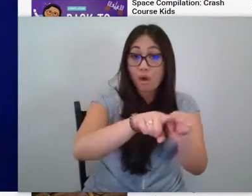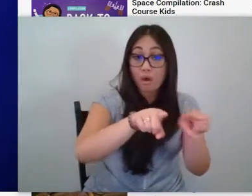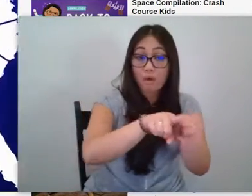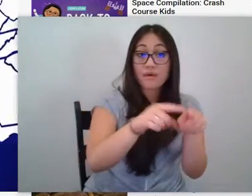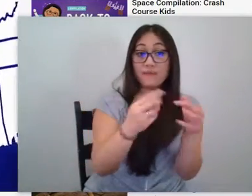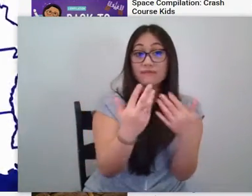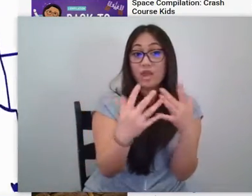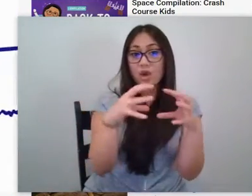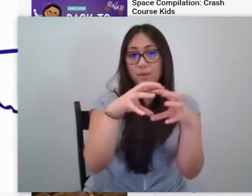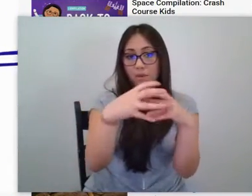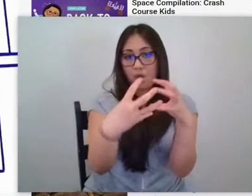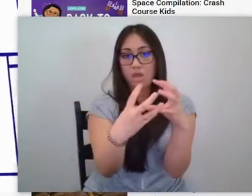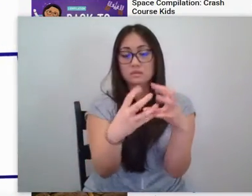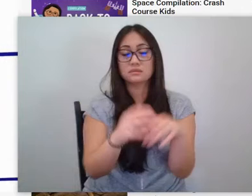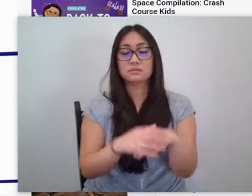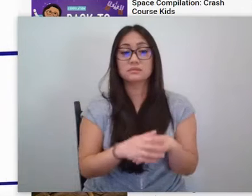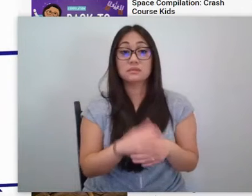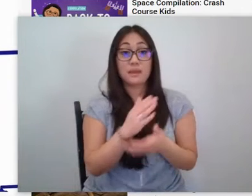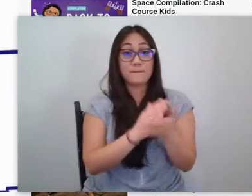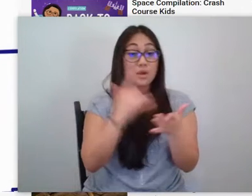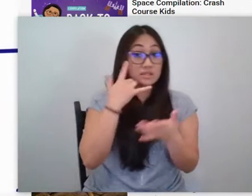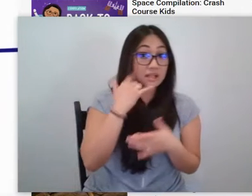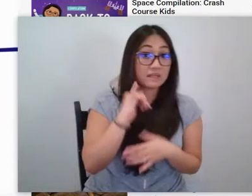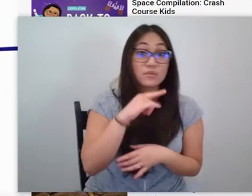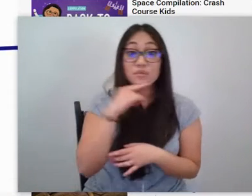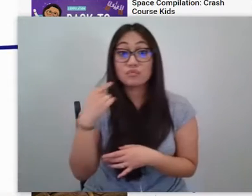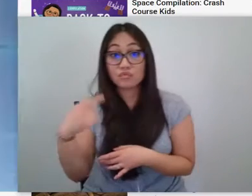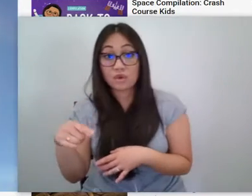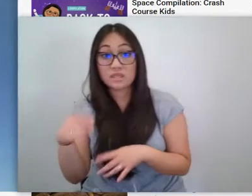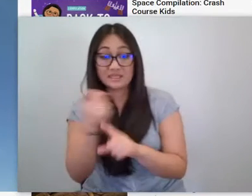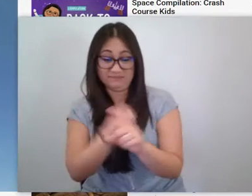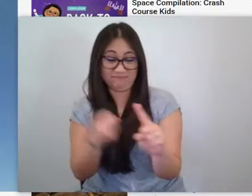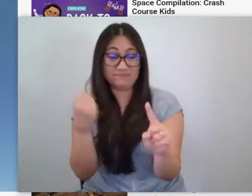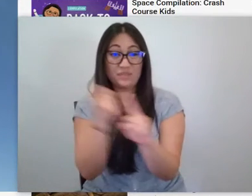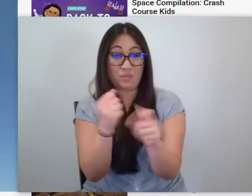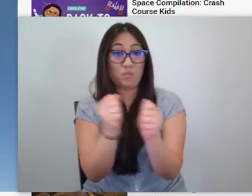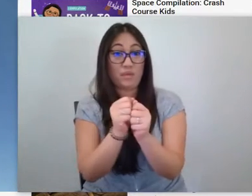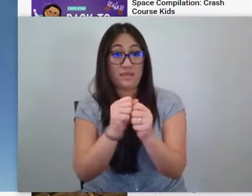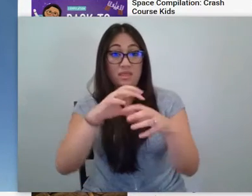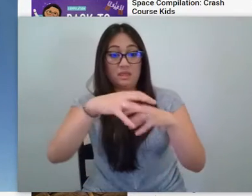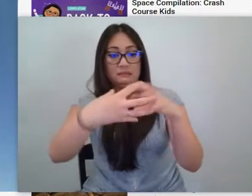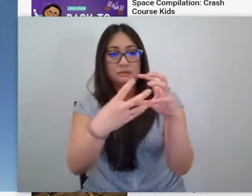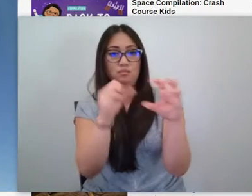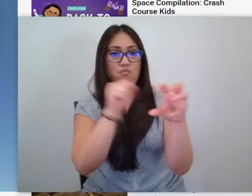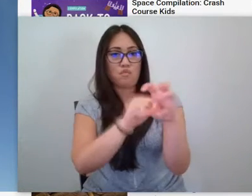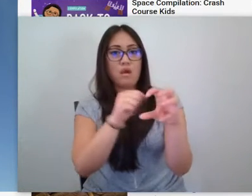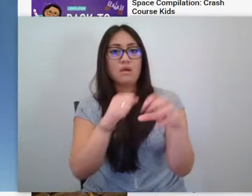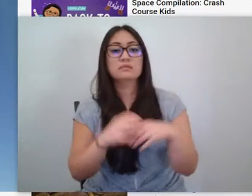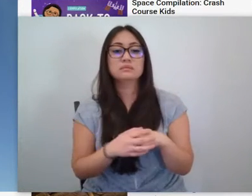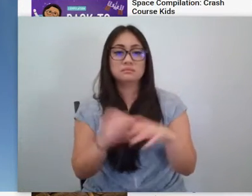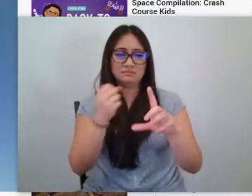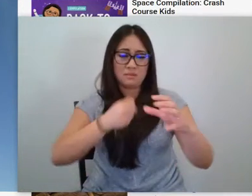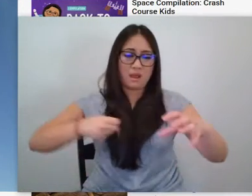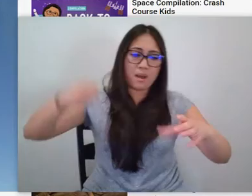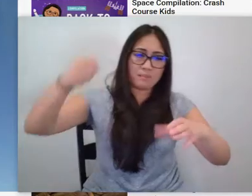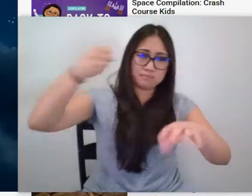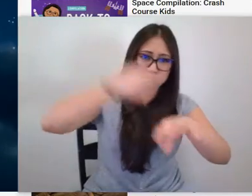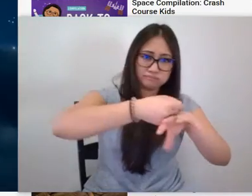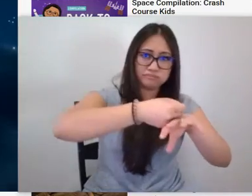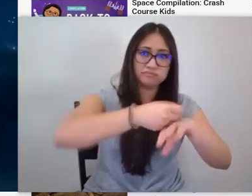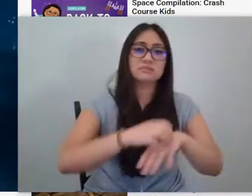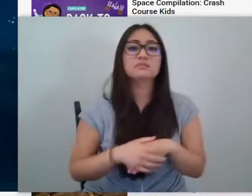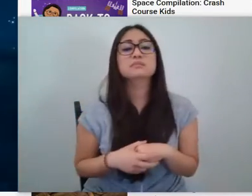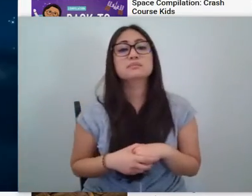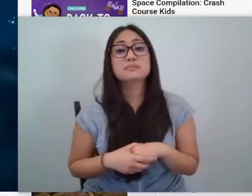and California have been hit by super bolides. These rare asteroids were 100 times brighter